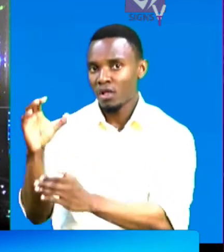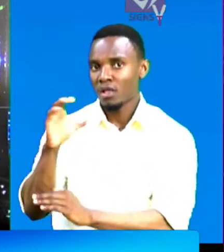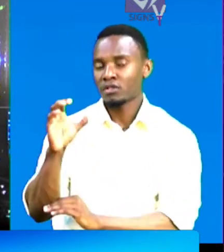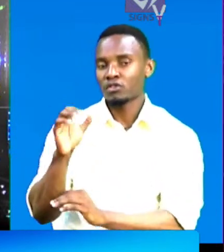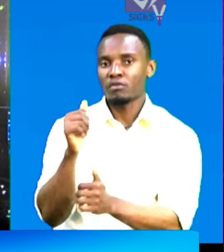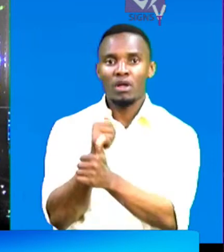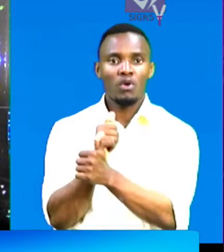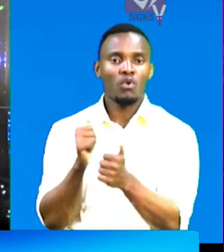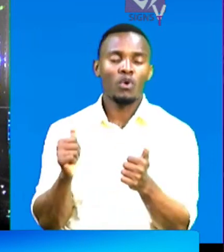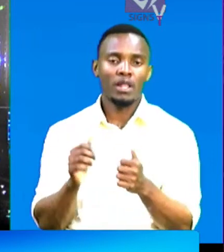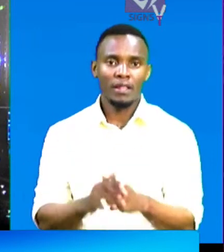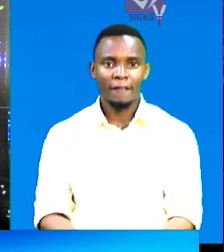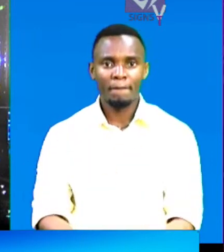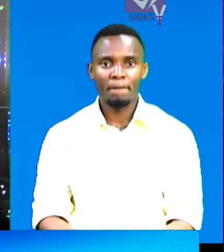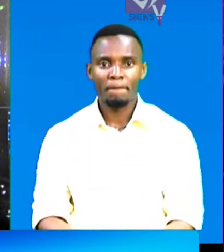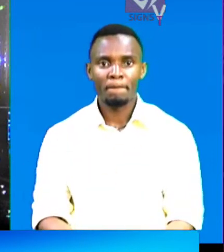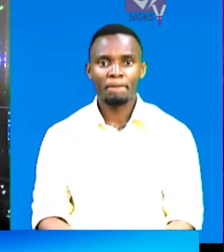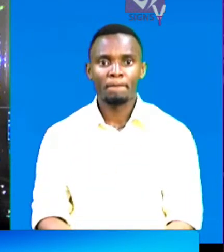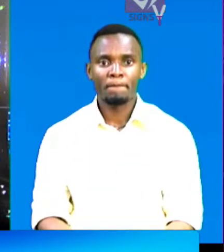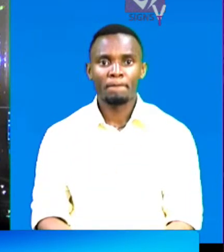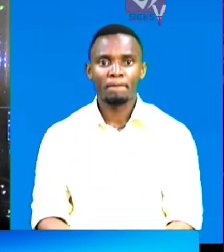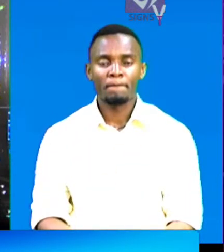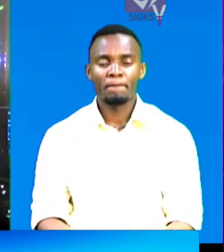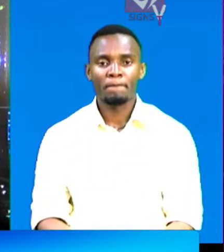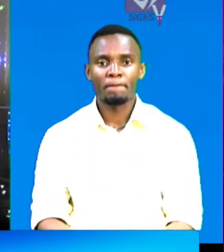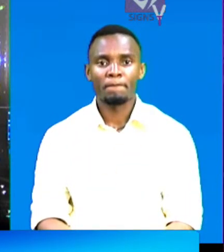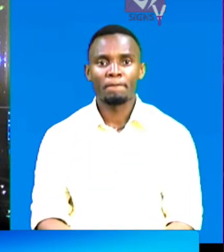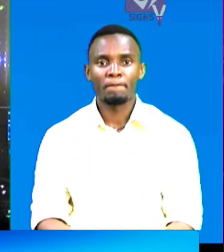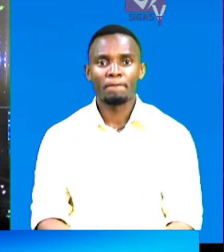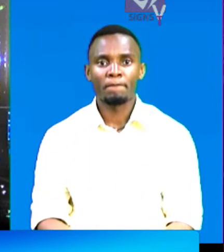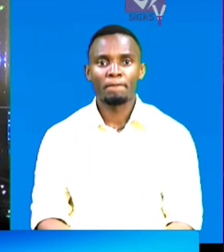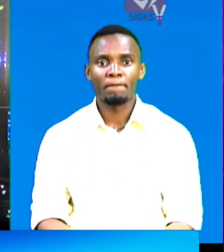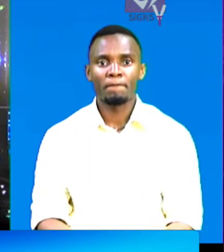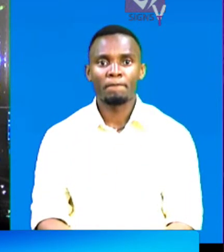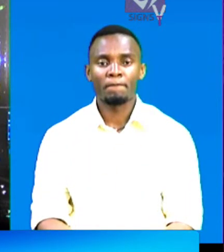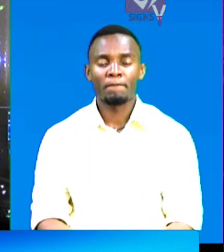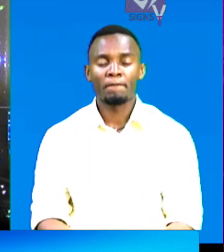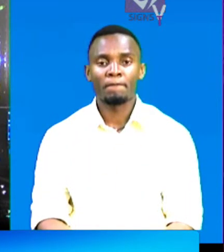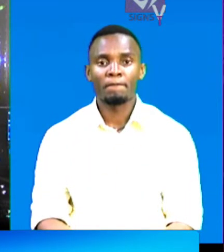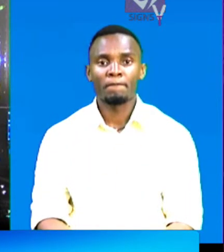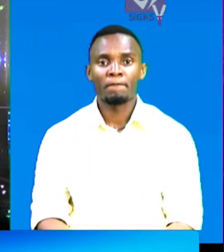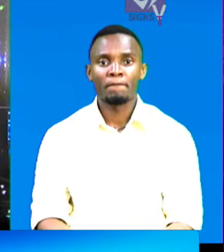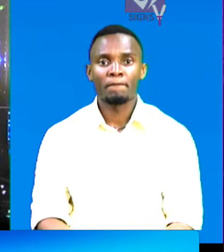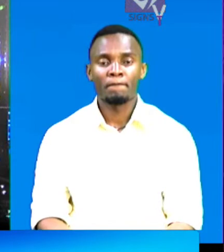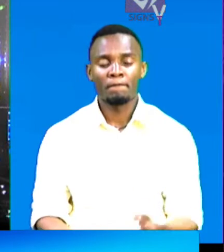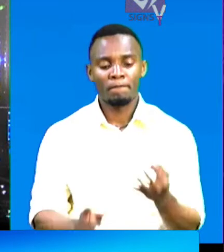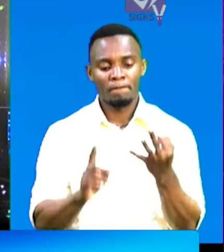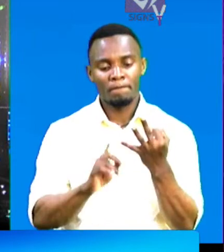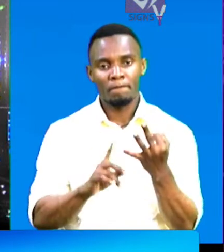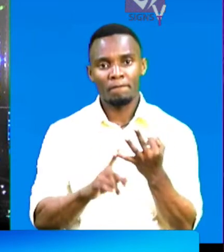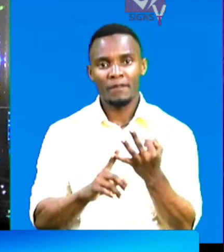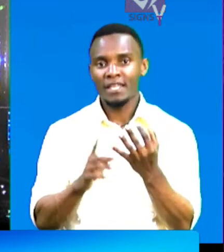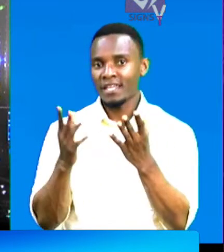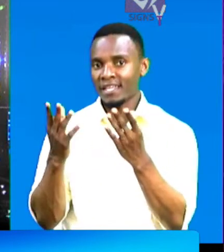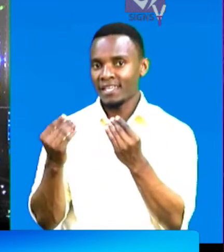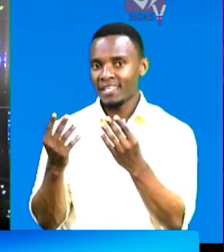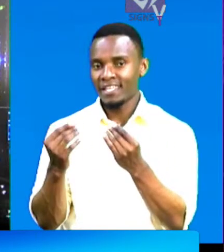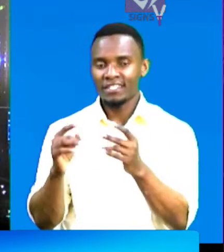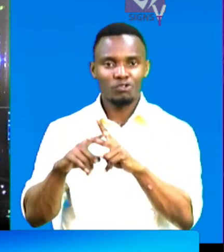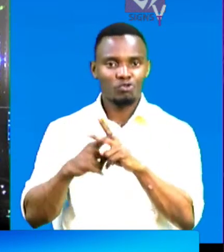clients or your customers. Another one is that dropshipping is easy to start and